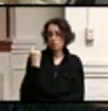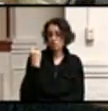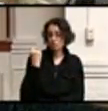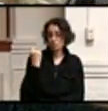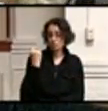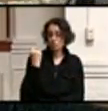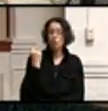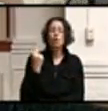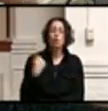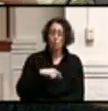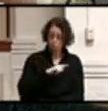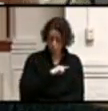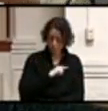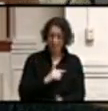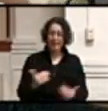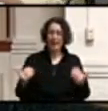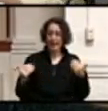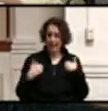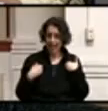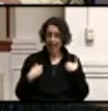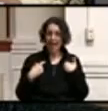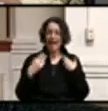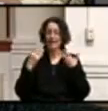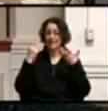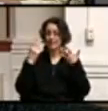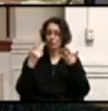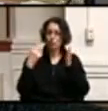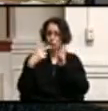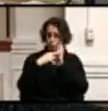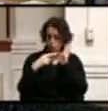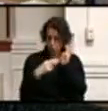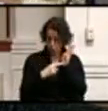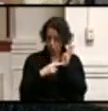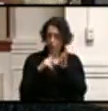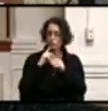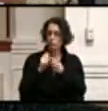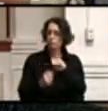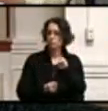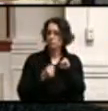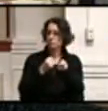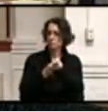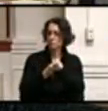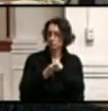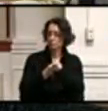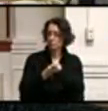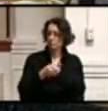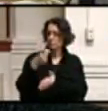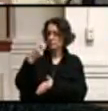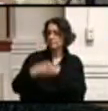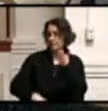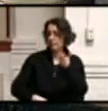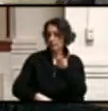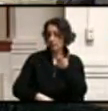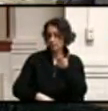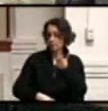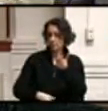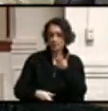year for which there was a ordinance that would have supported the putting in place a